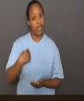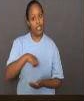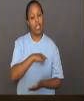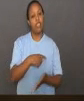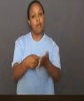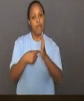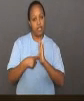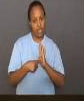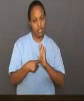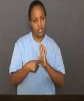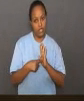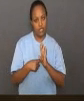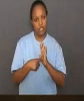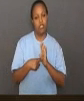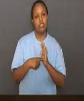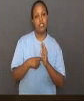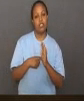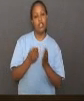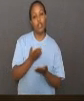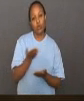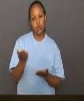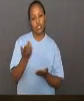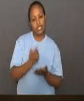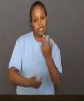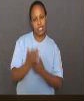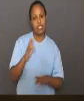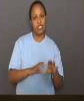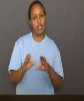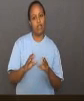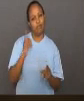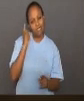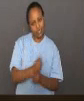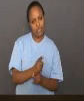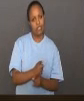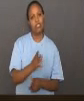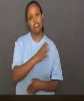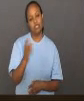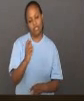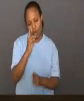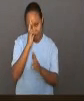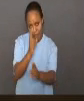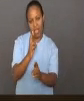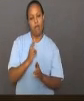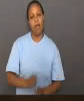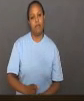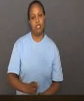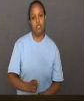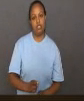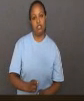These incidents show us that we need to discuss issues rationally